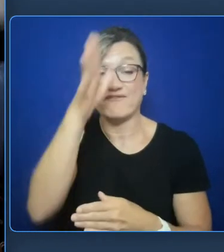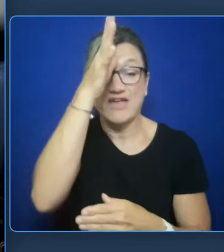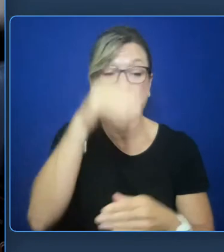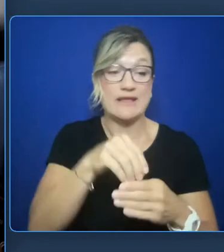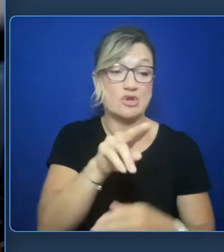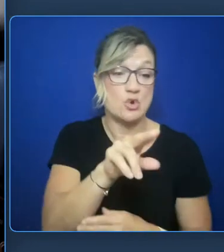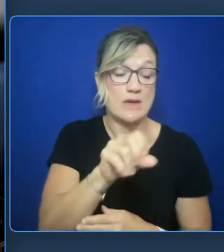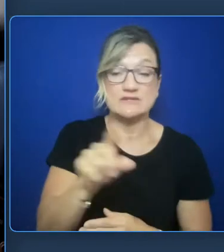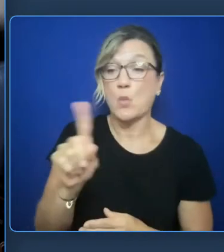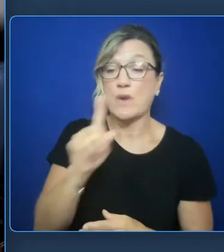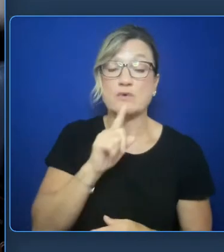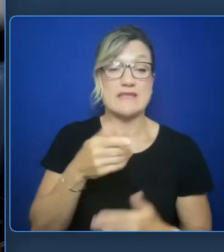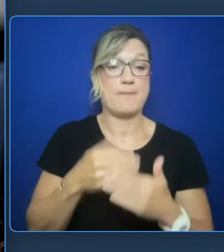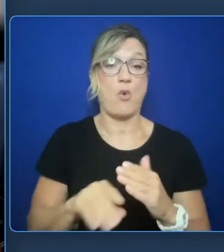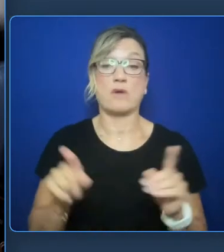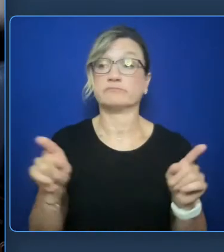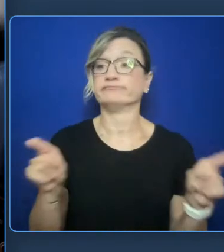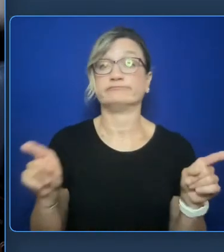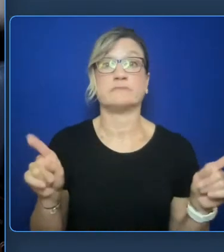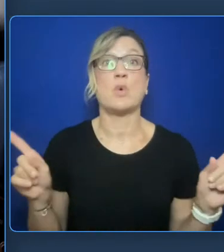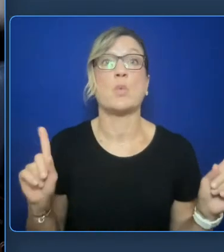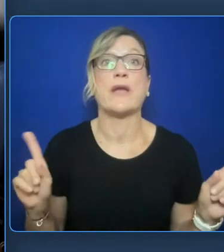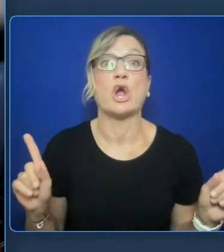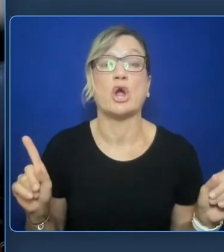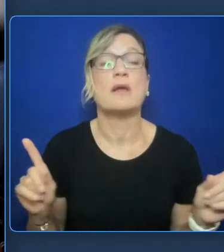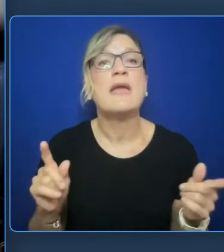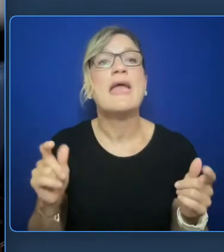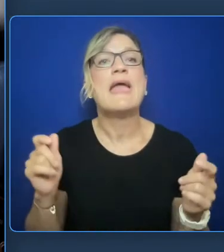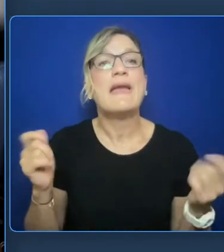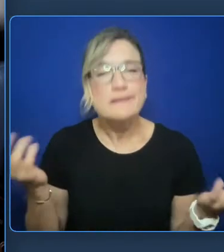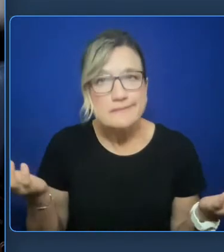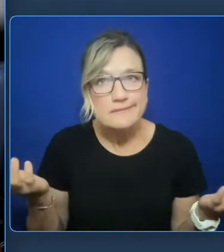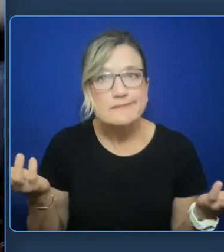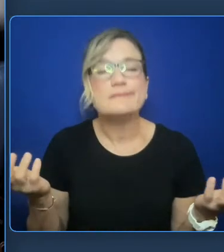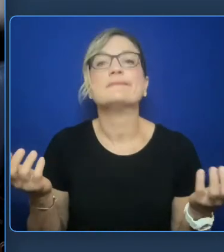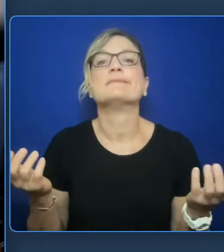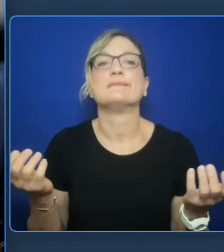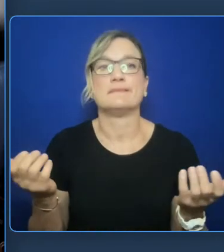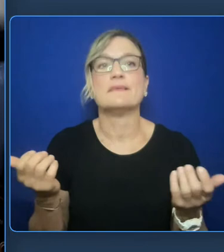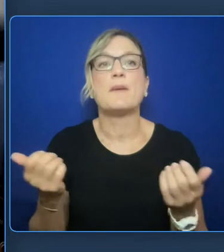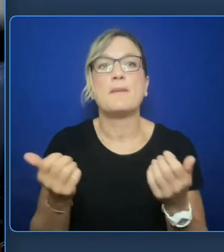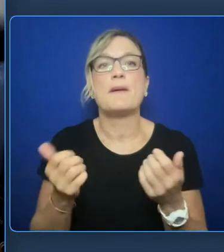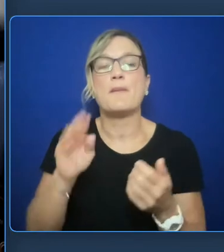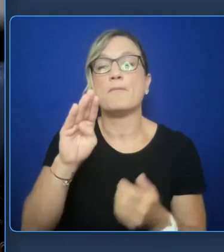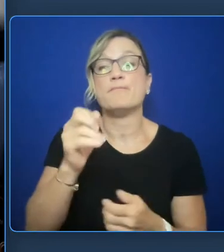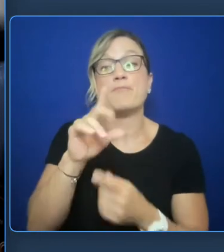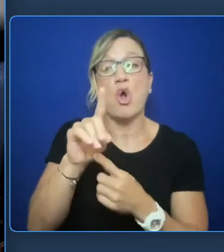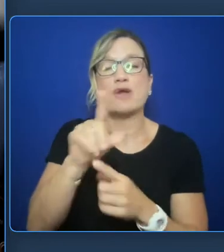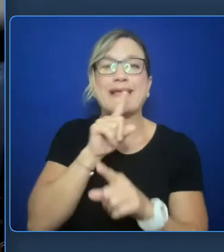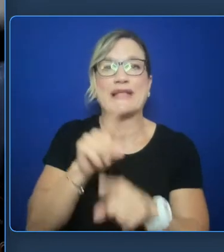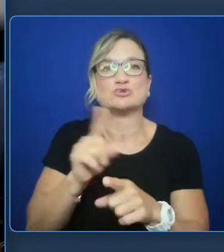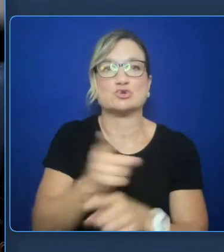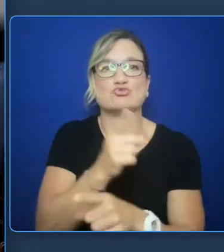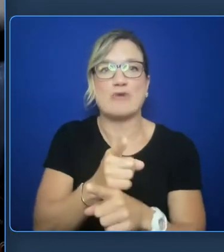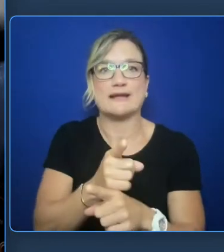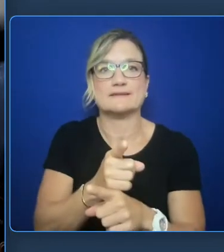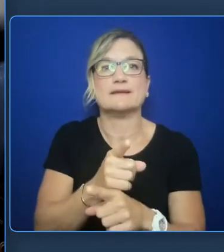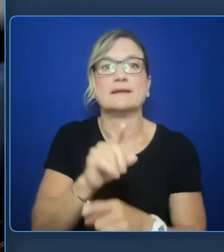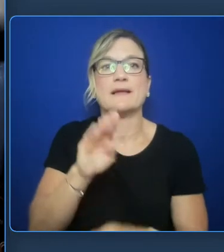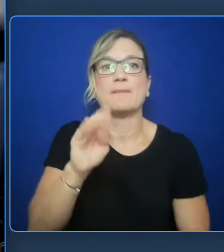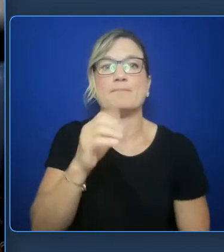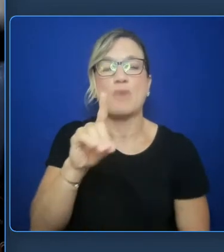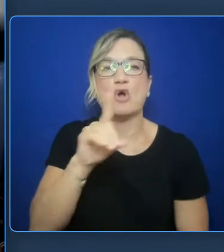States. Where was I born? And every one of them has gotten this wrong, except for Bard. Bard's free